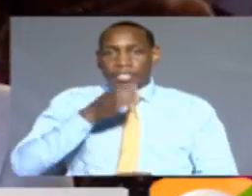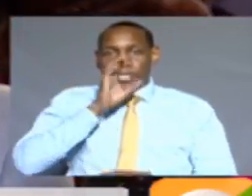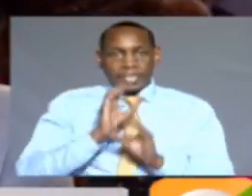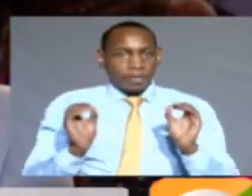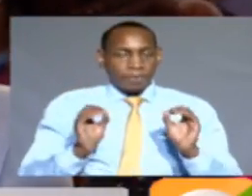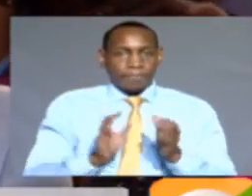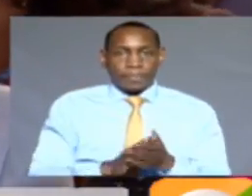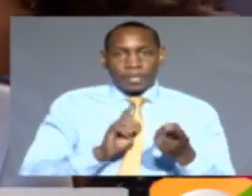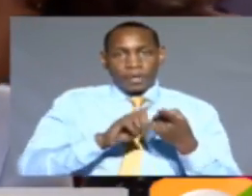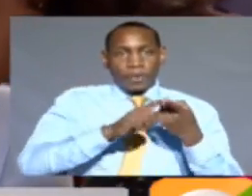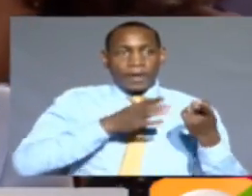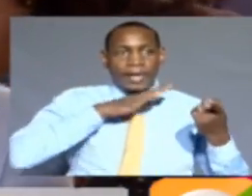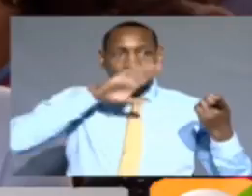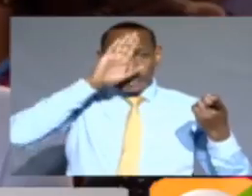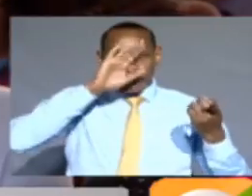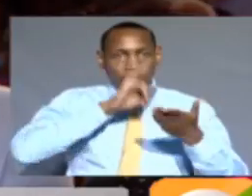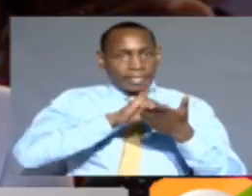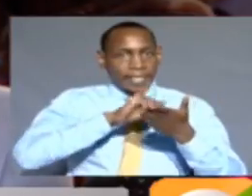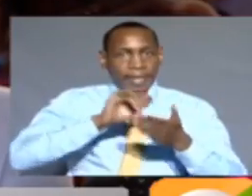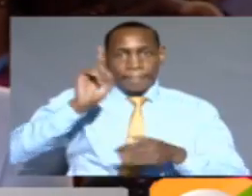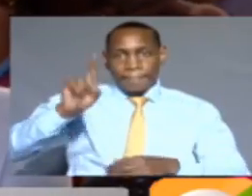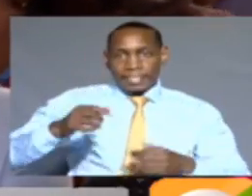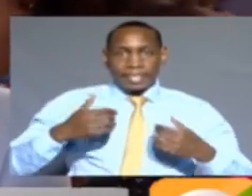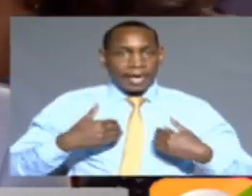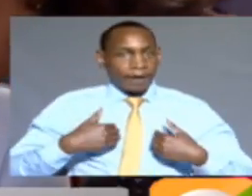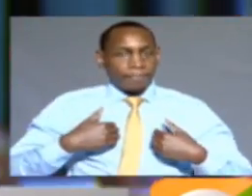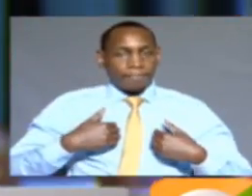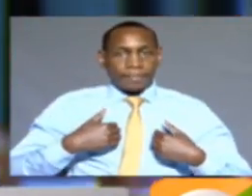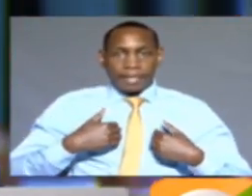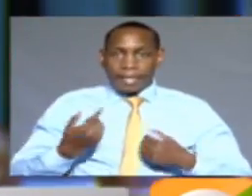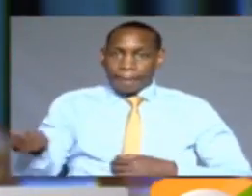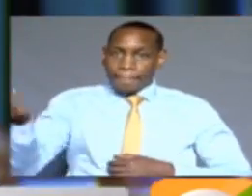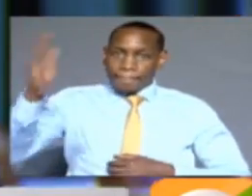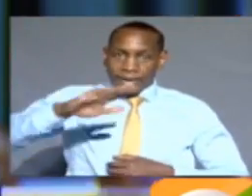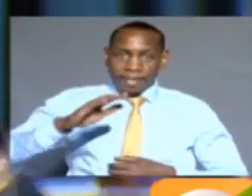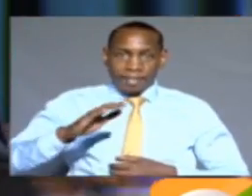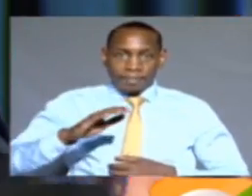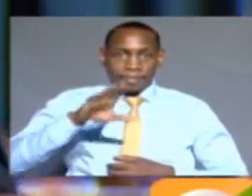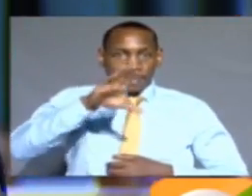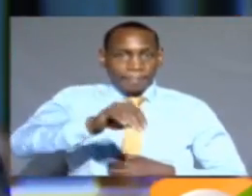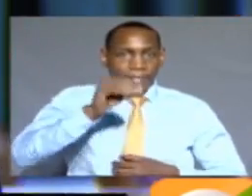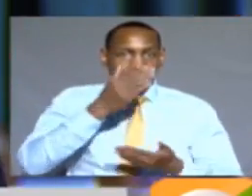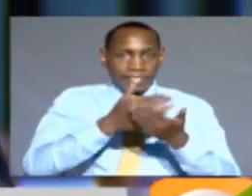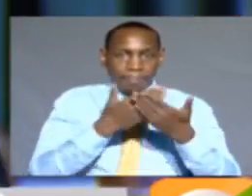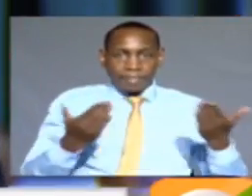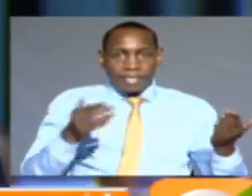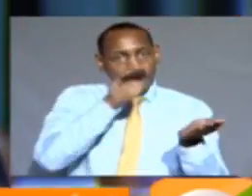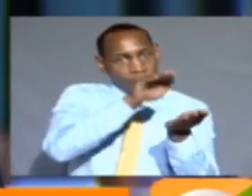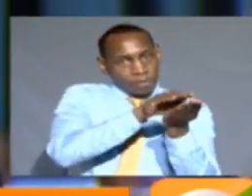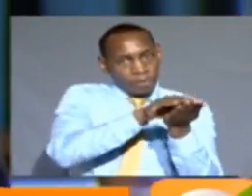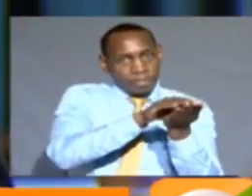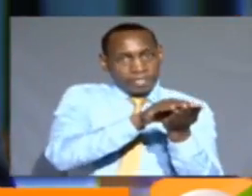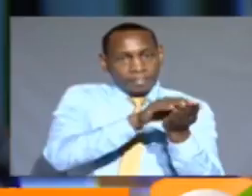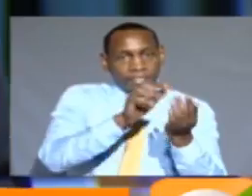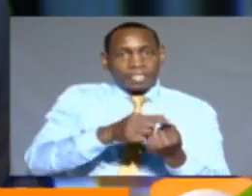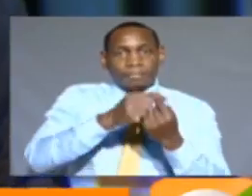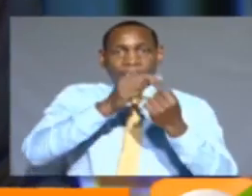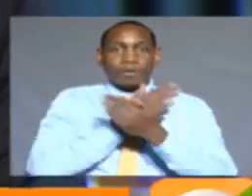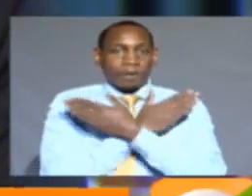one disappointment, I was supposed to have gone back collect something that had been reserved for a special